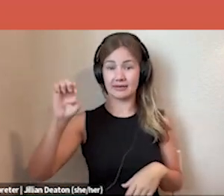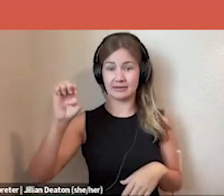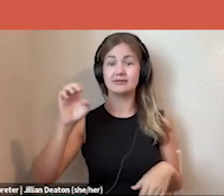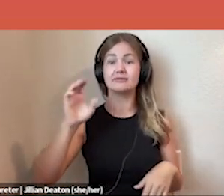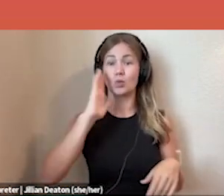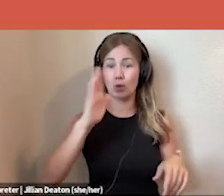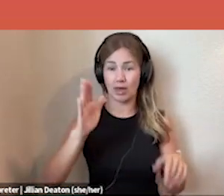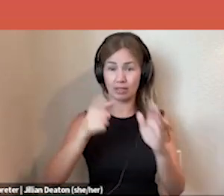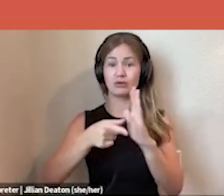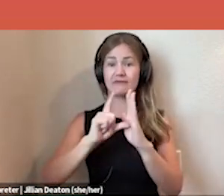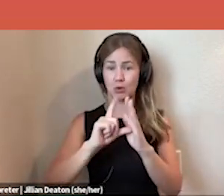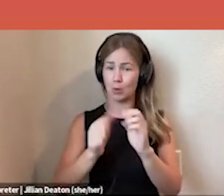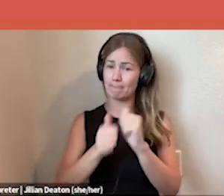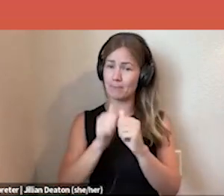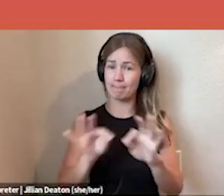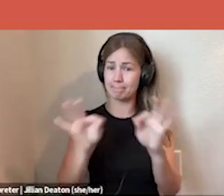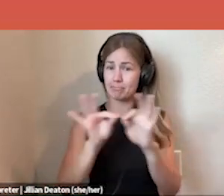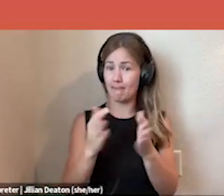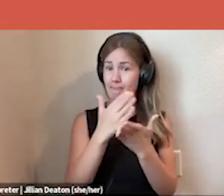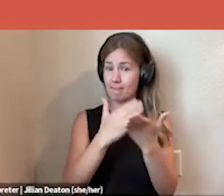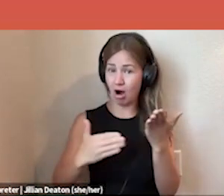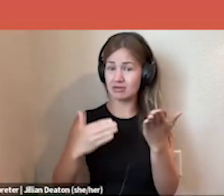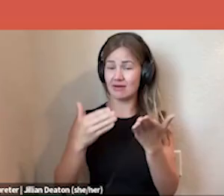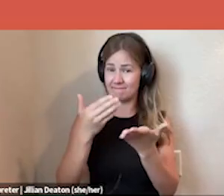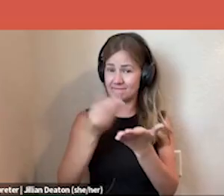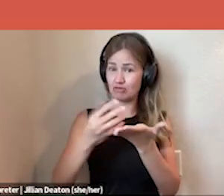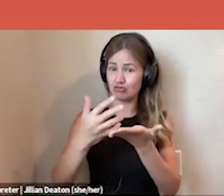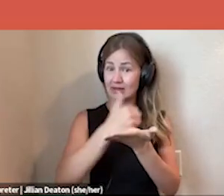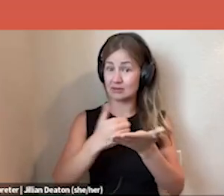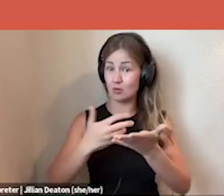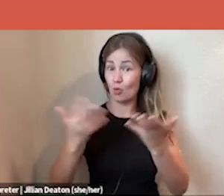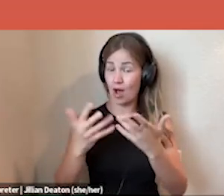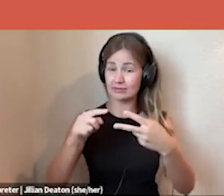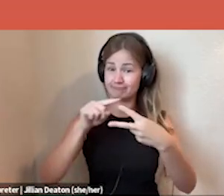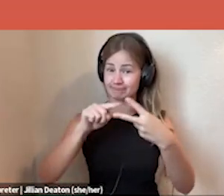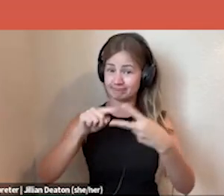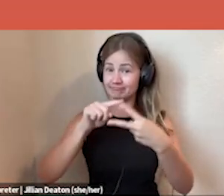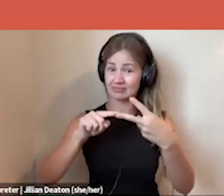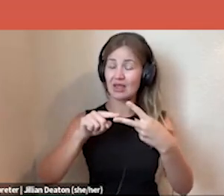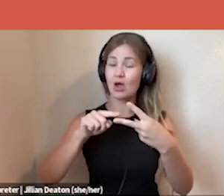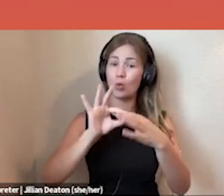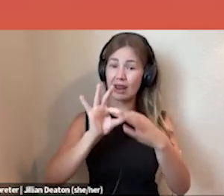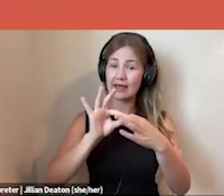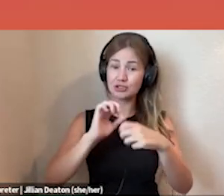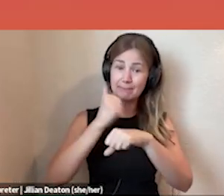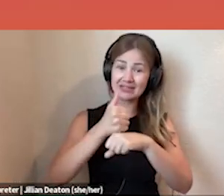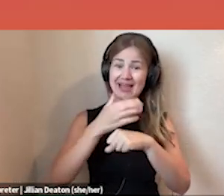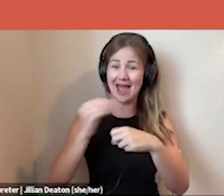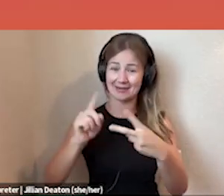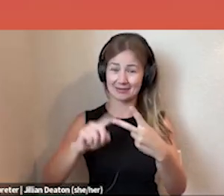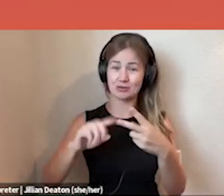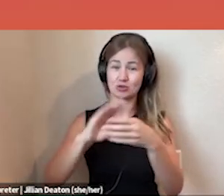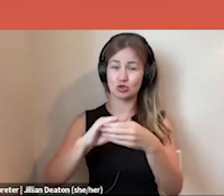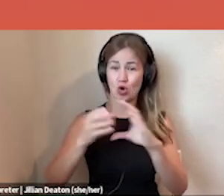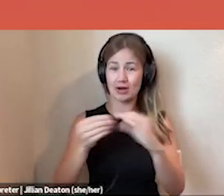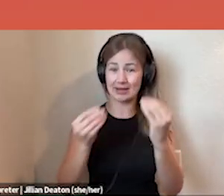including the two most critical skills, relationship building and storytelling. The goal of today is to help fundraising feel a little